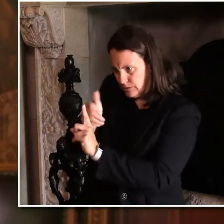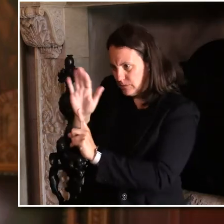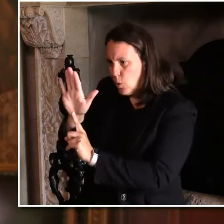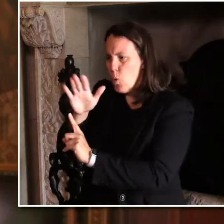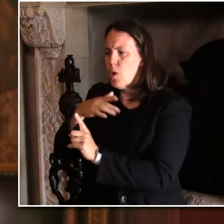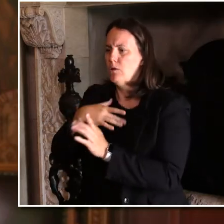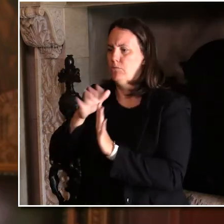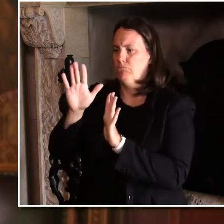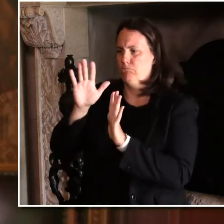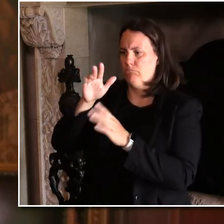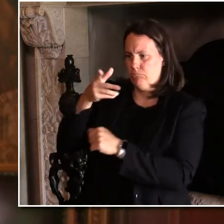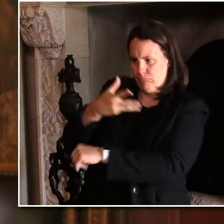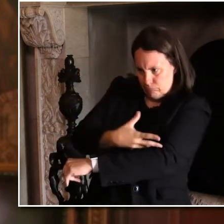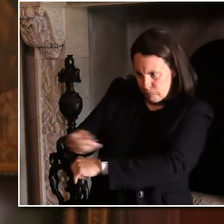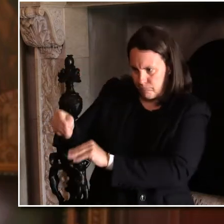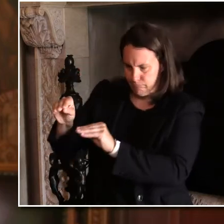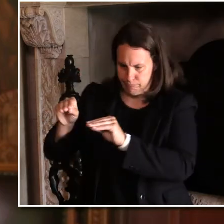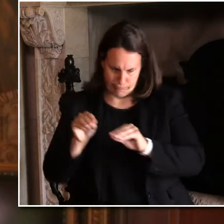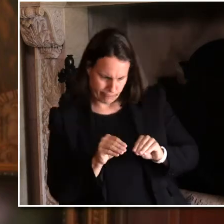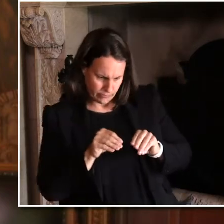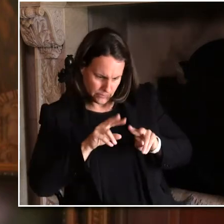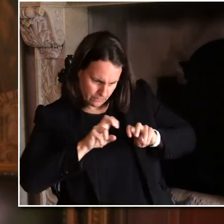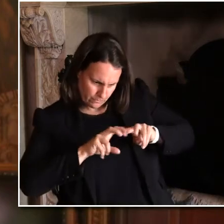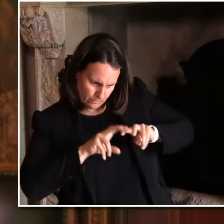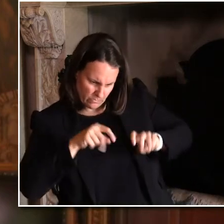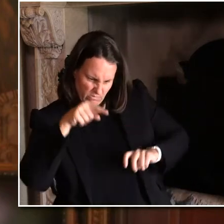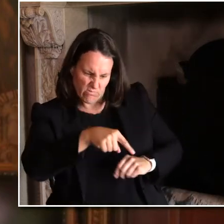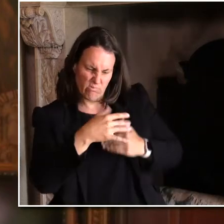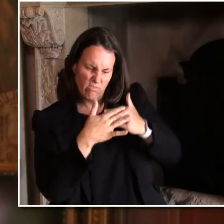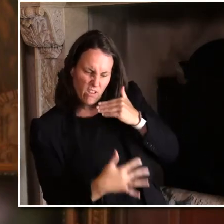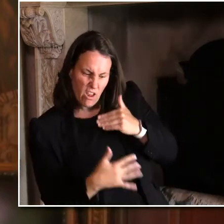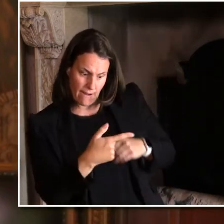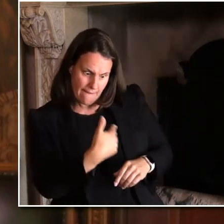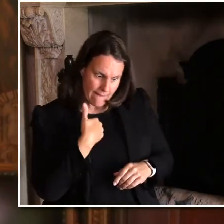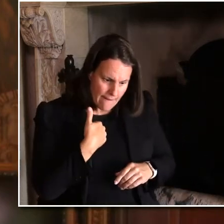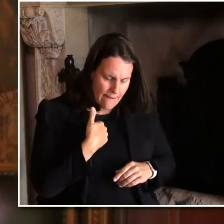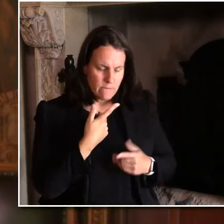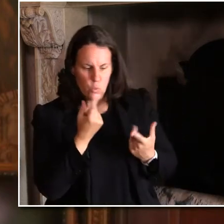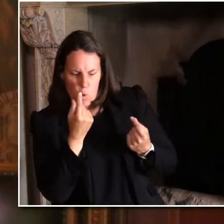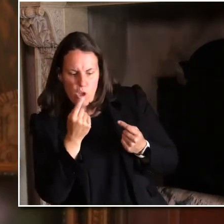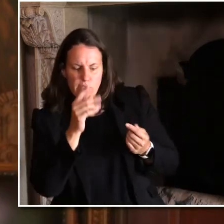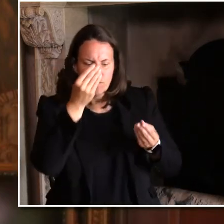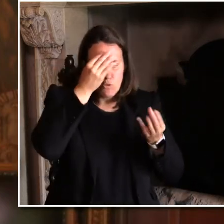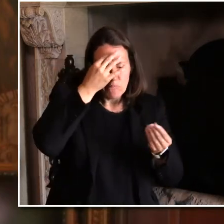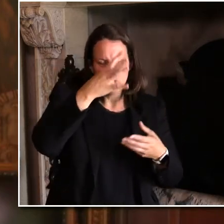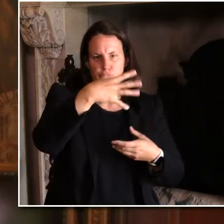state. The testing will be performed at the State Lab of Hygiene starting in June, and we will do